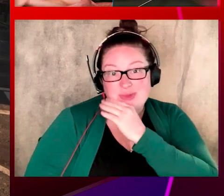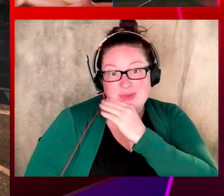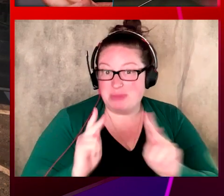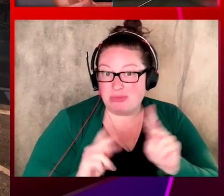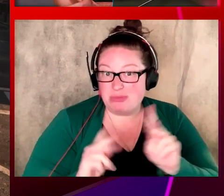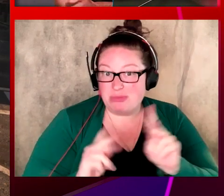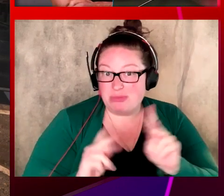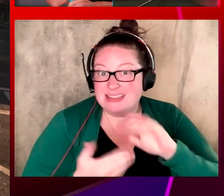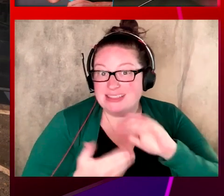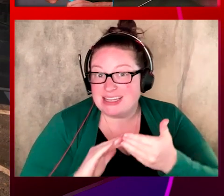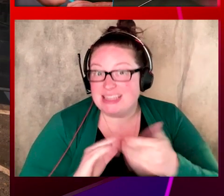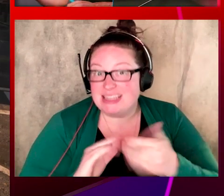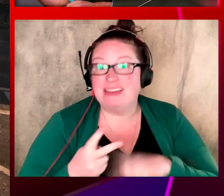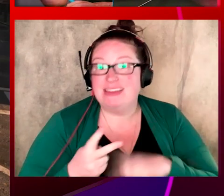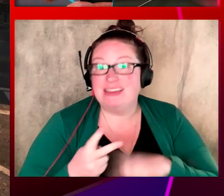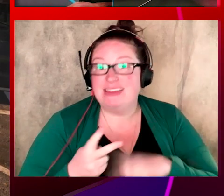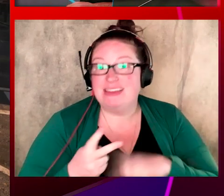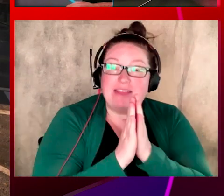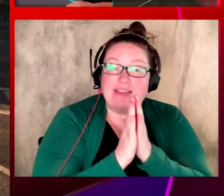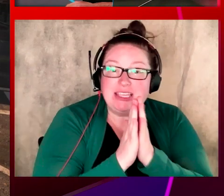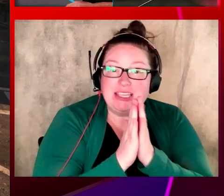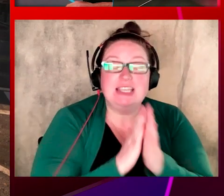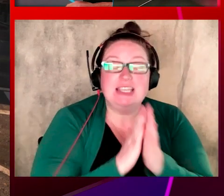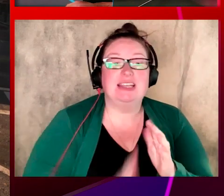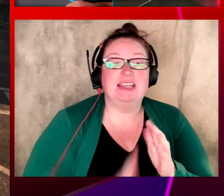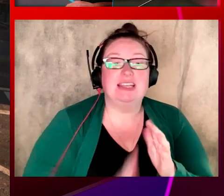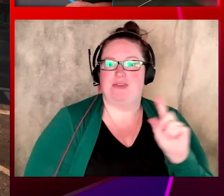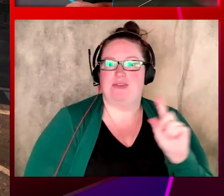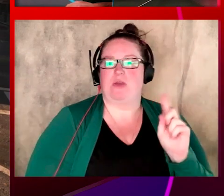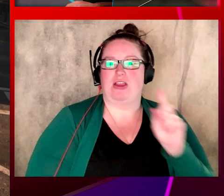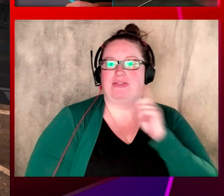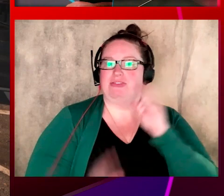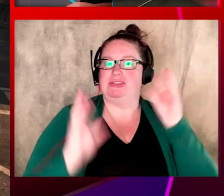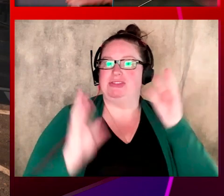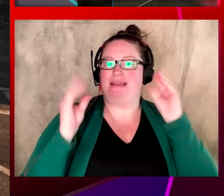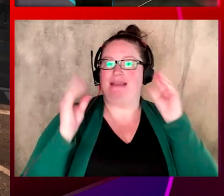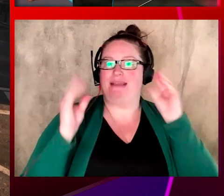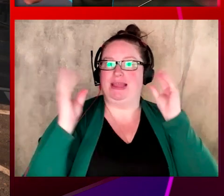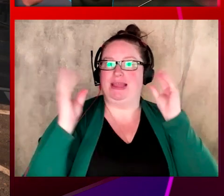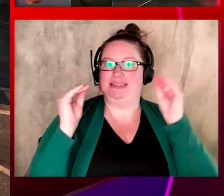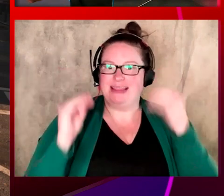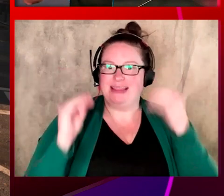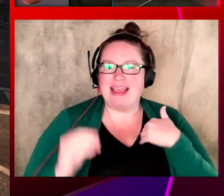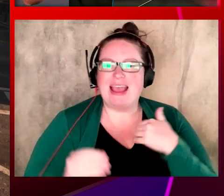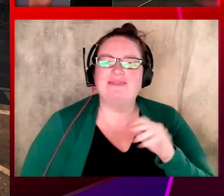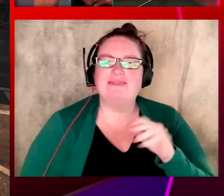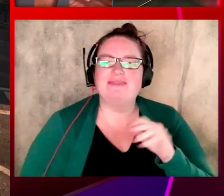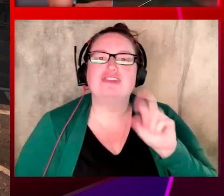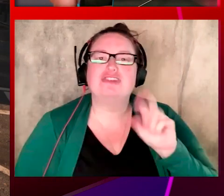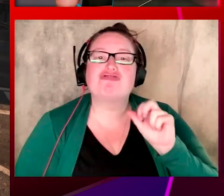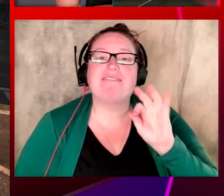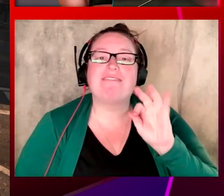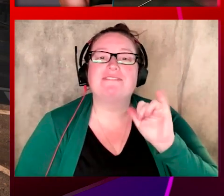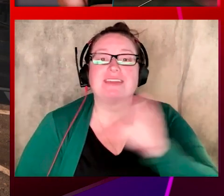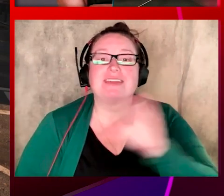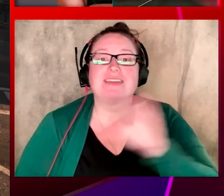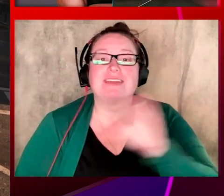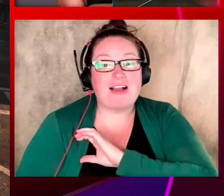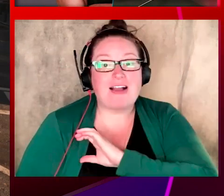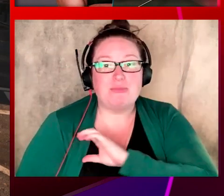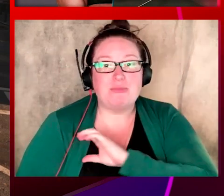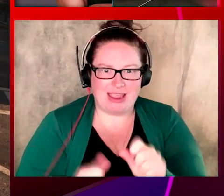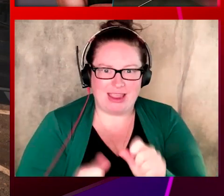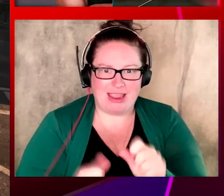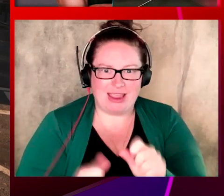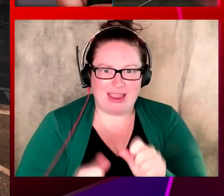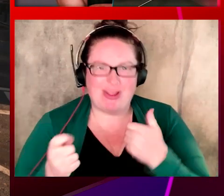the traffic in the city, and where there's going to be an ambulance that passes through. You have a traffic cop here that you can actually control. We have this demo running